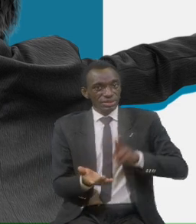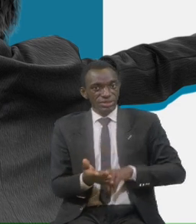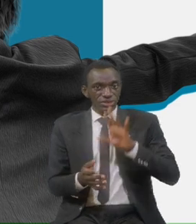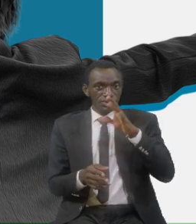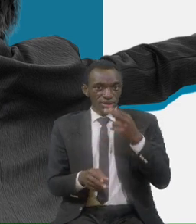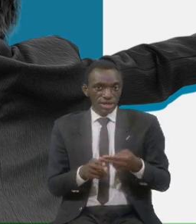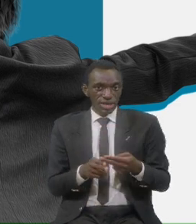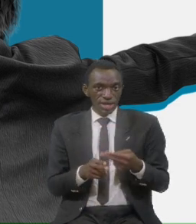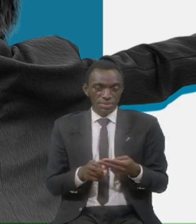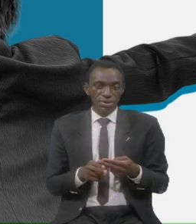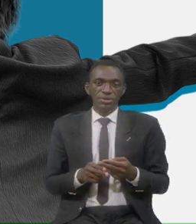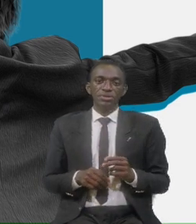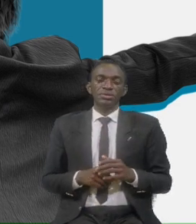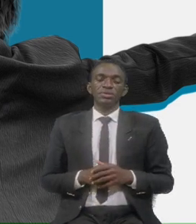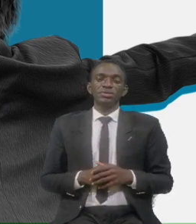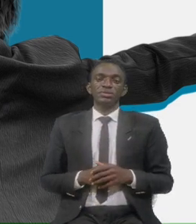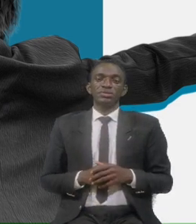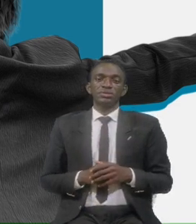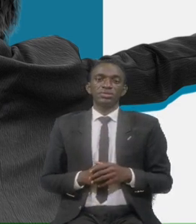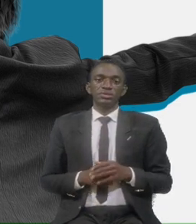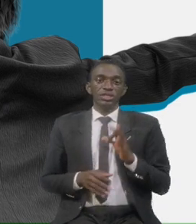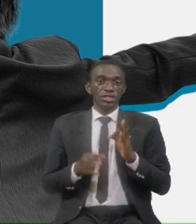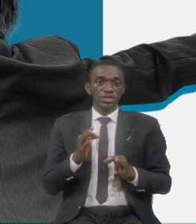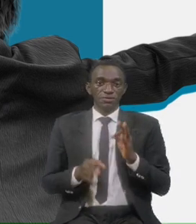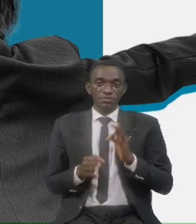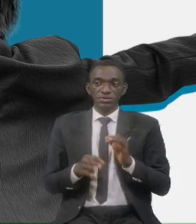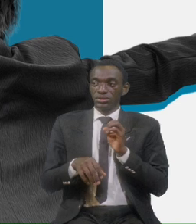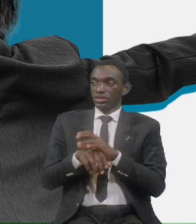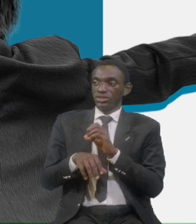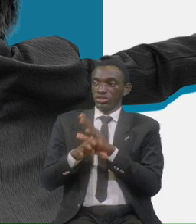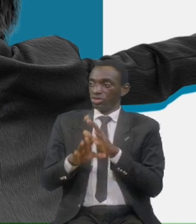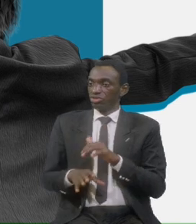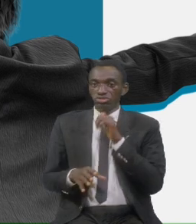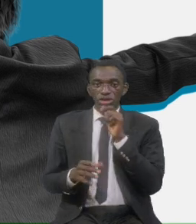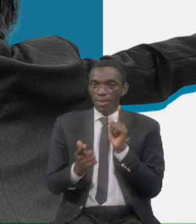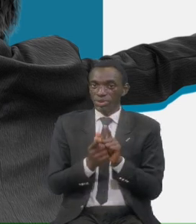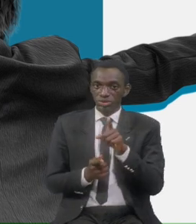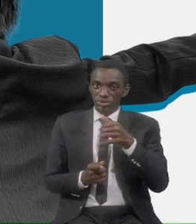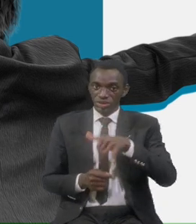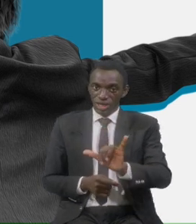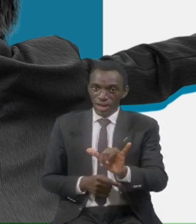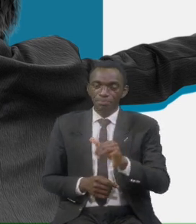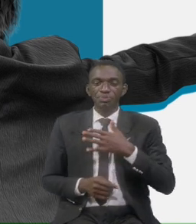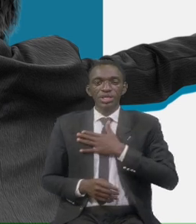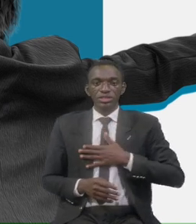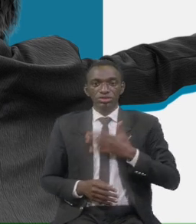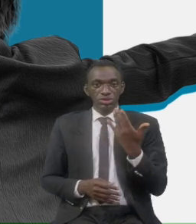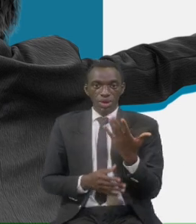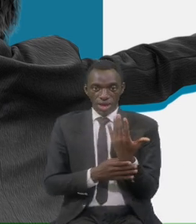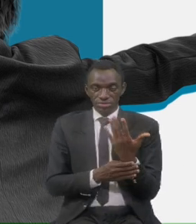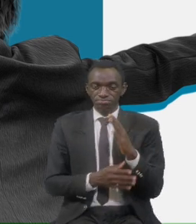not taken down your name. Please raise your hand up wherever you are.